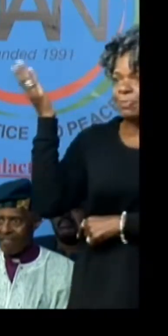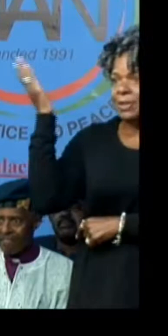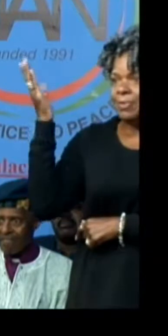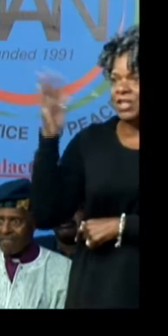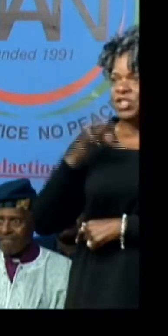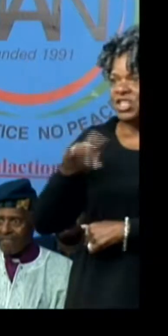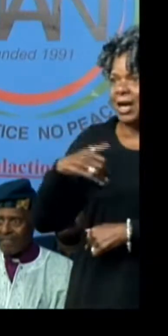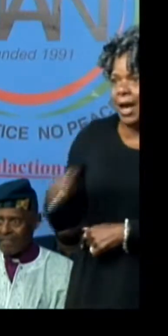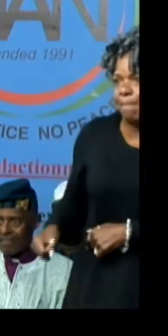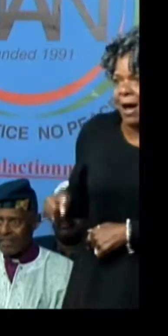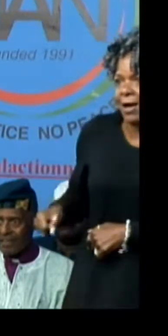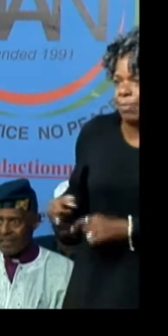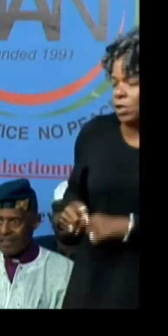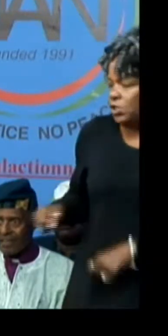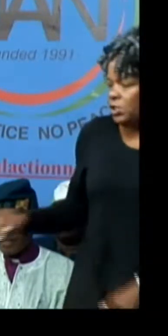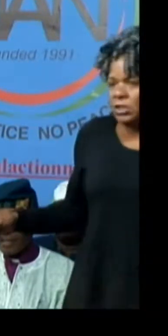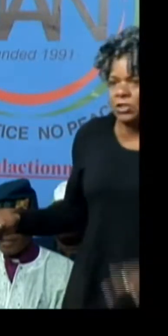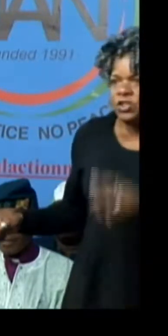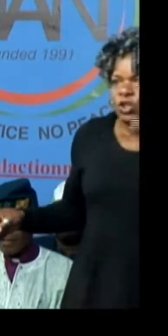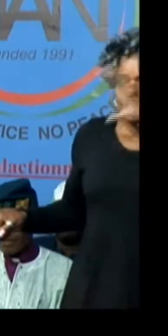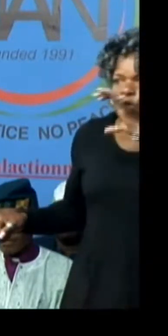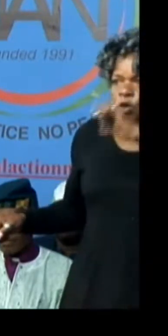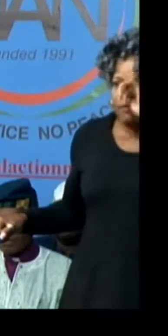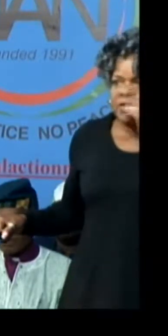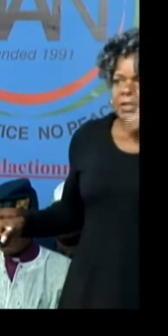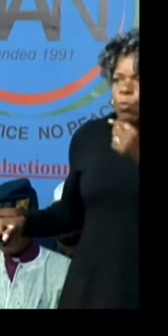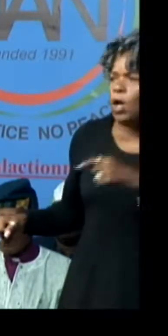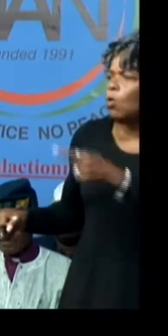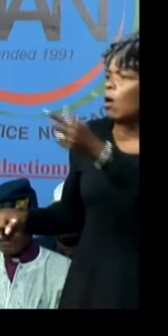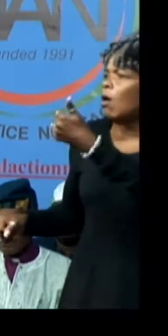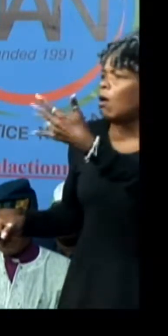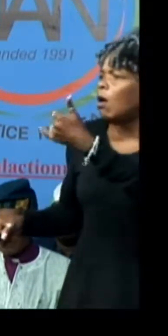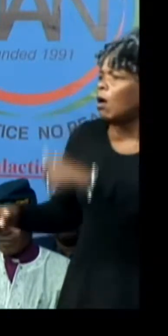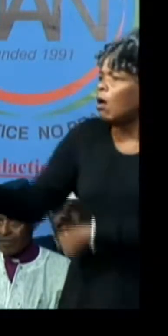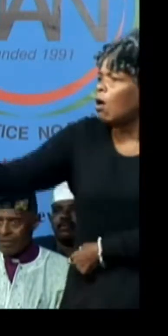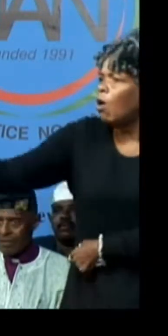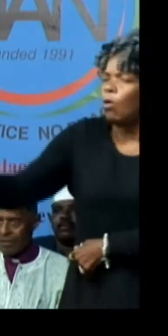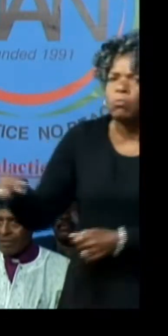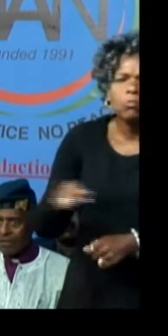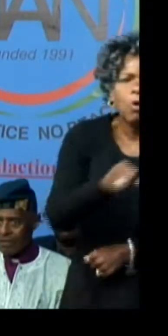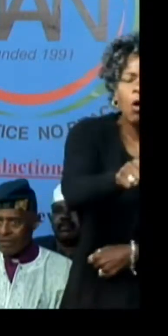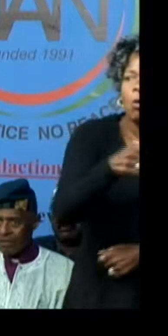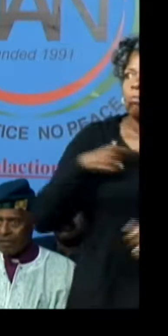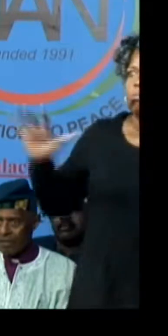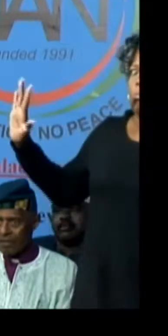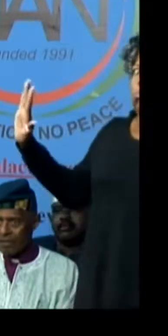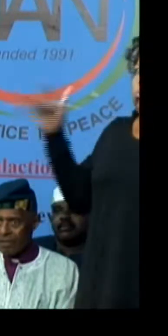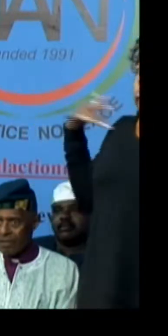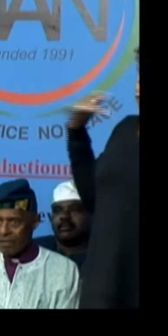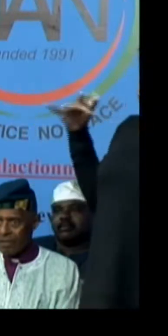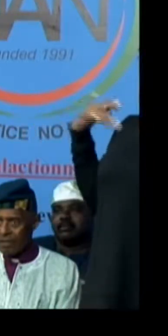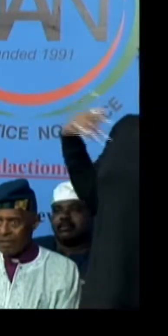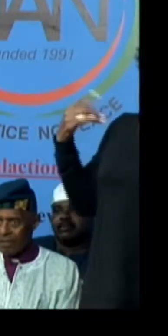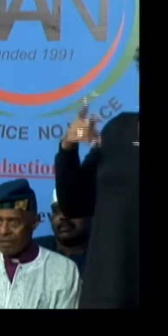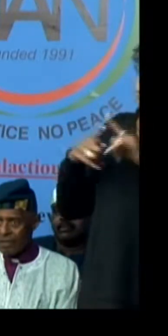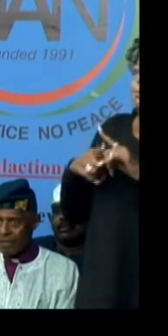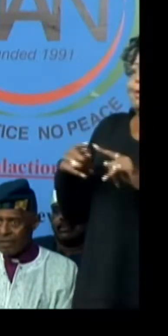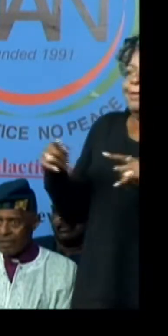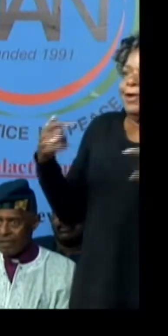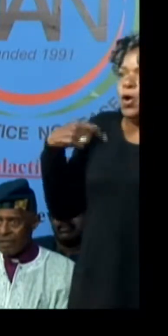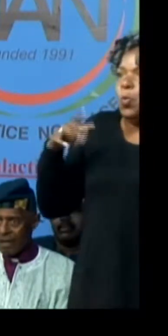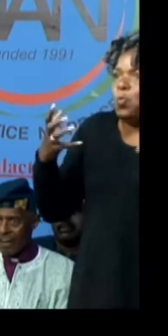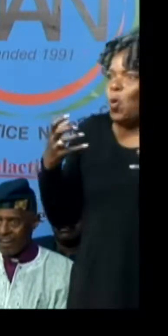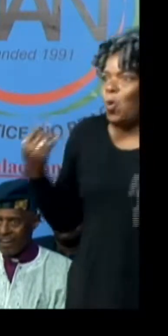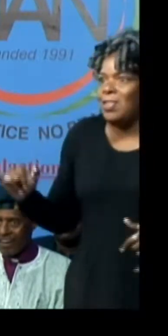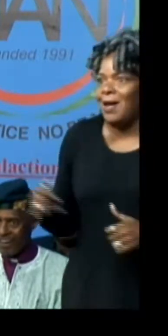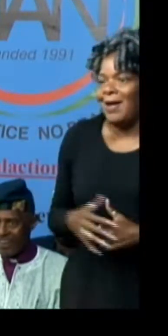I heard Eric saying he was the young man, 21, that was sitting at the table with us. What he didn't tell you is I was 19, but